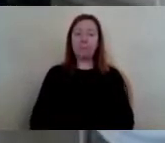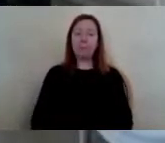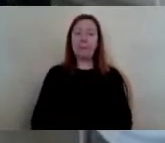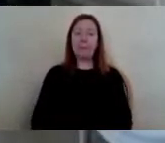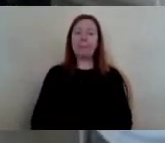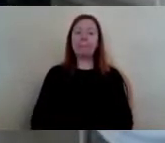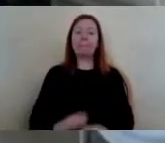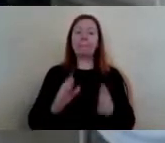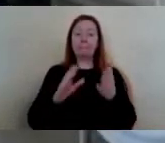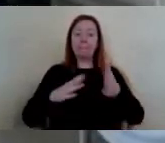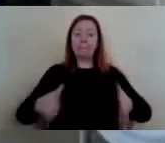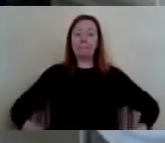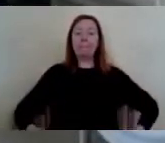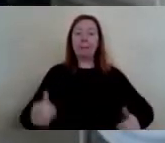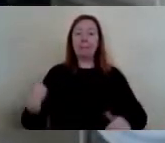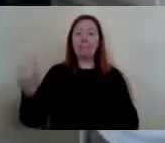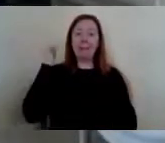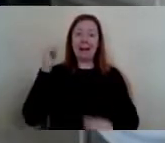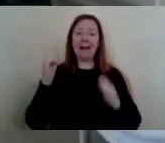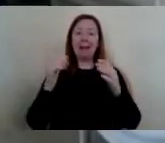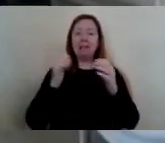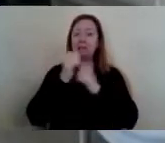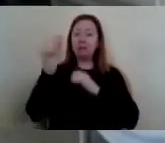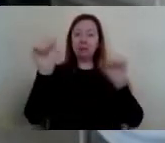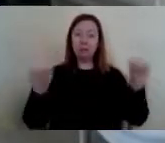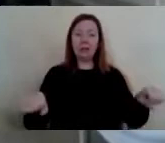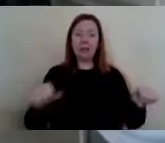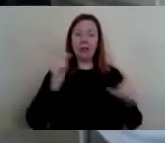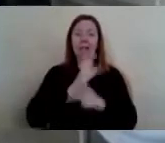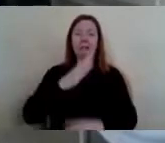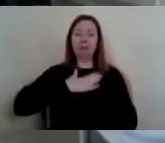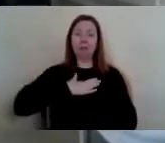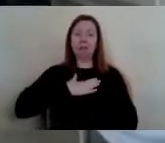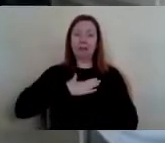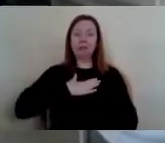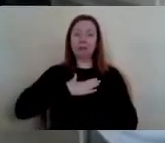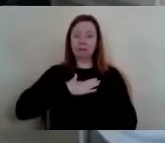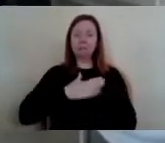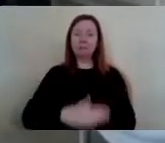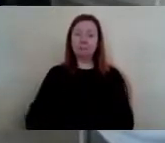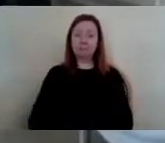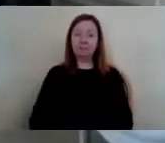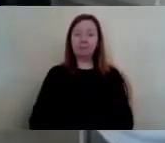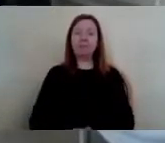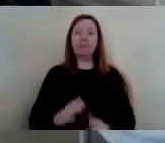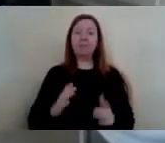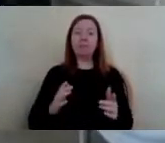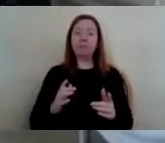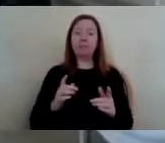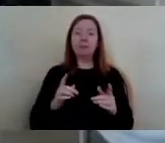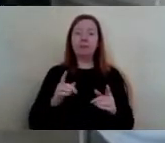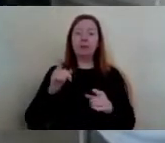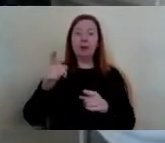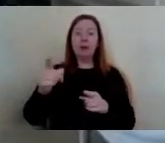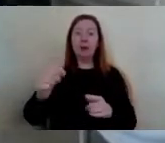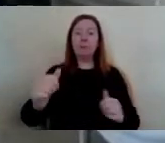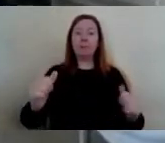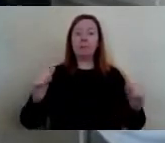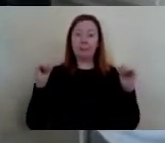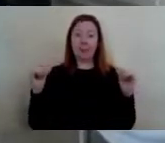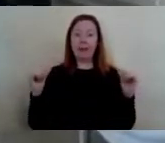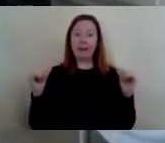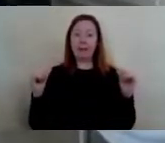those pinkies behind you as far as you feel comfortable, keeping your chest straight. Bring those arms up, squeeze those elbows behind